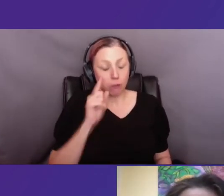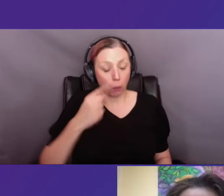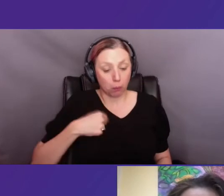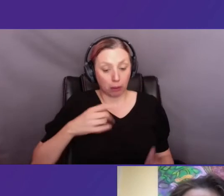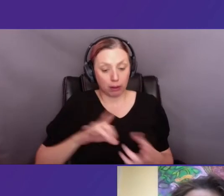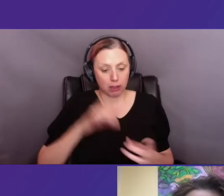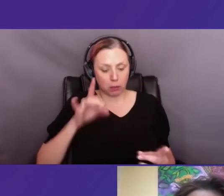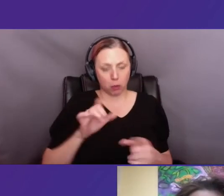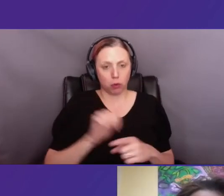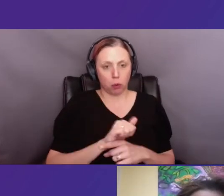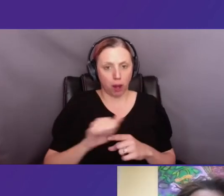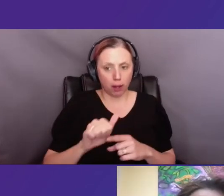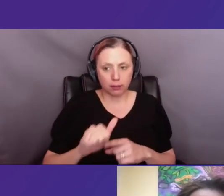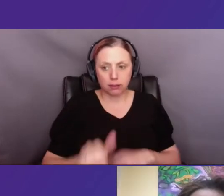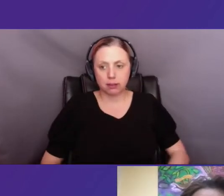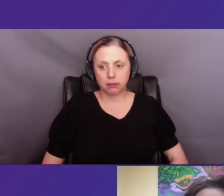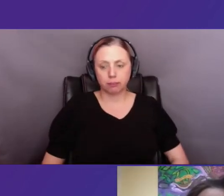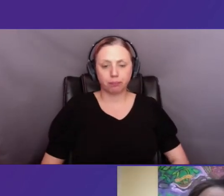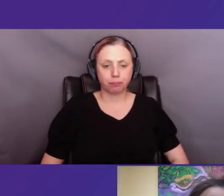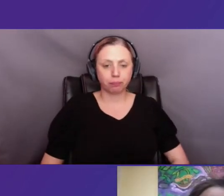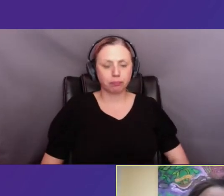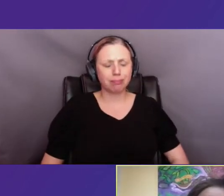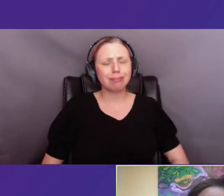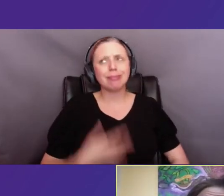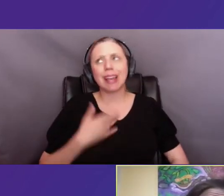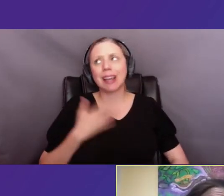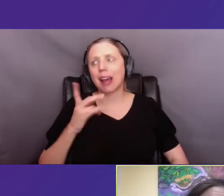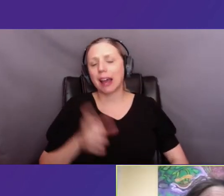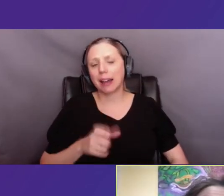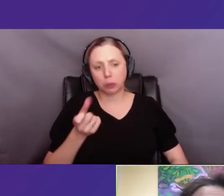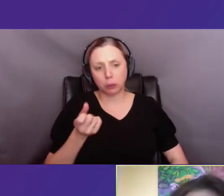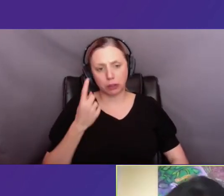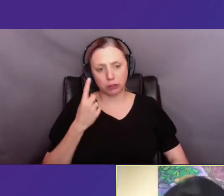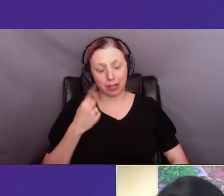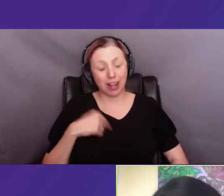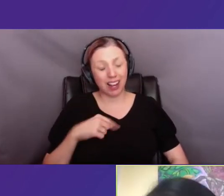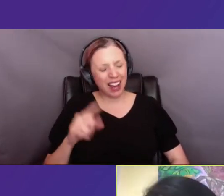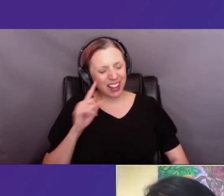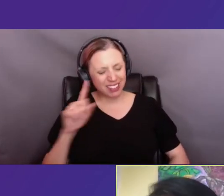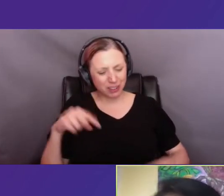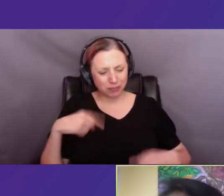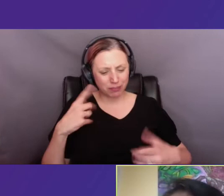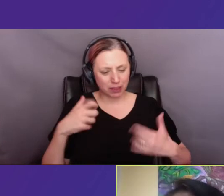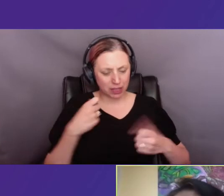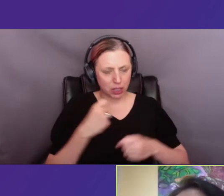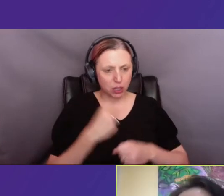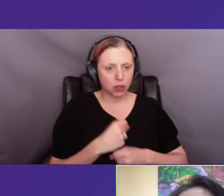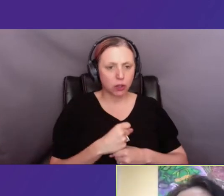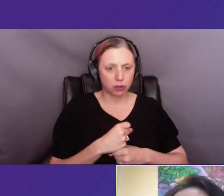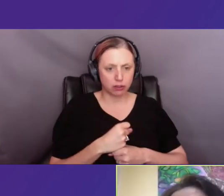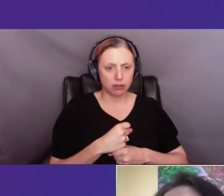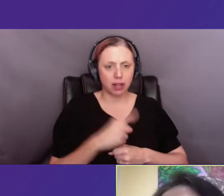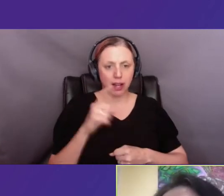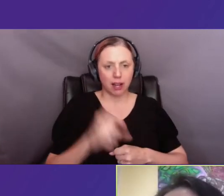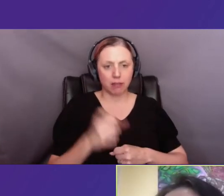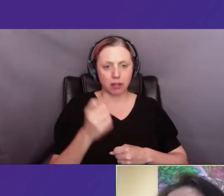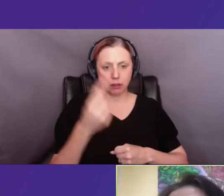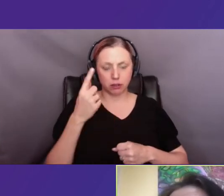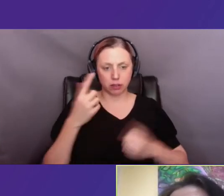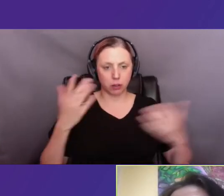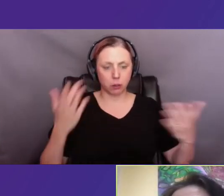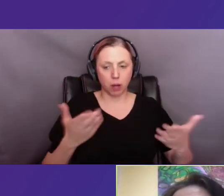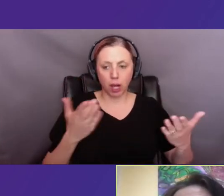practice. So I have to understand. I think over the years, what I have had to understand